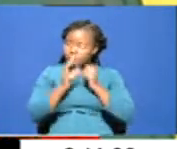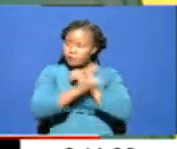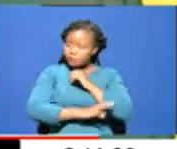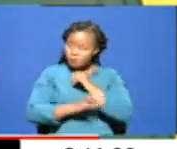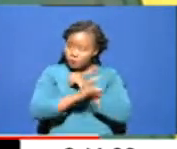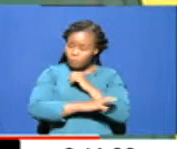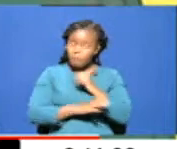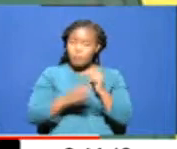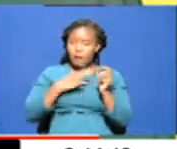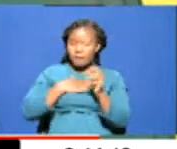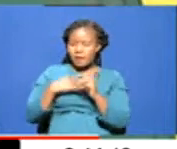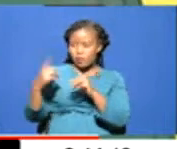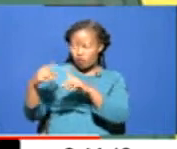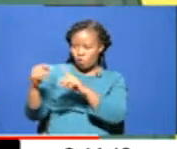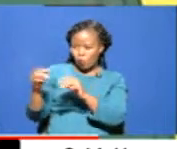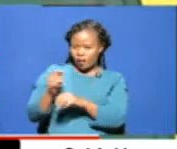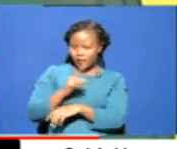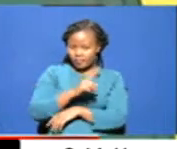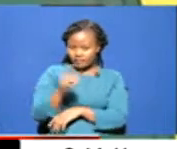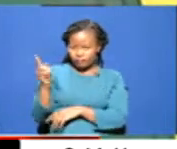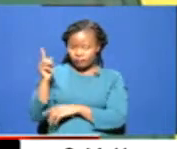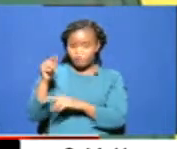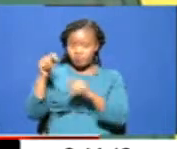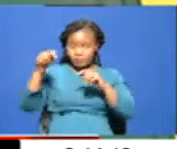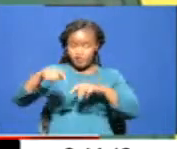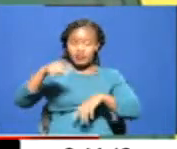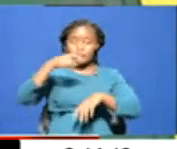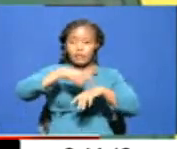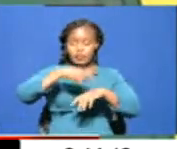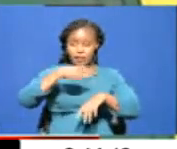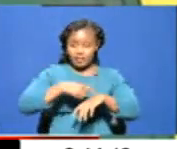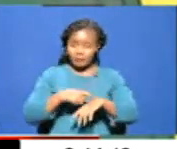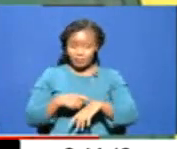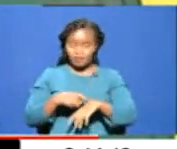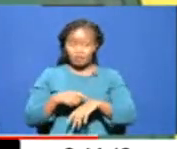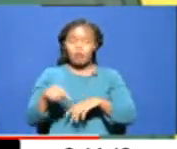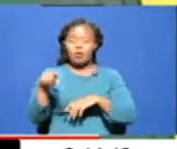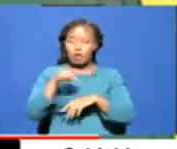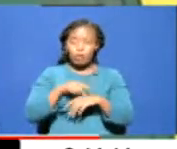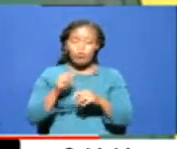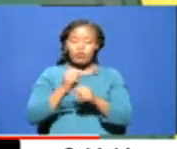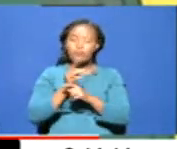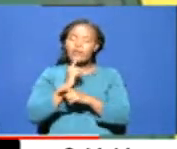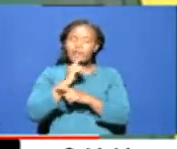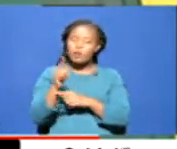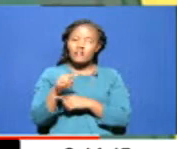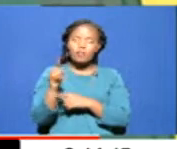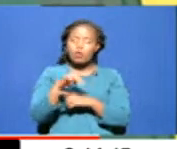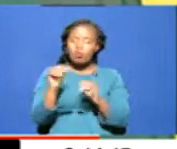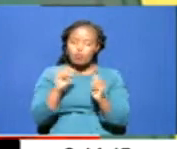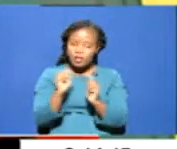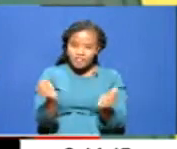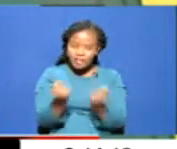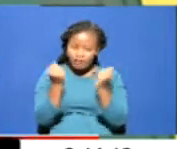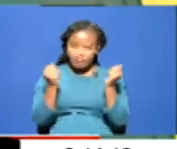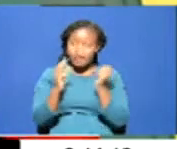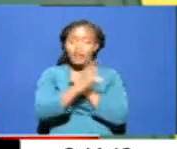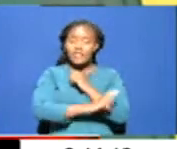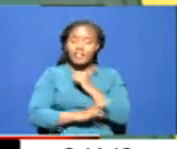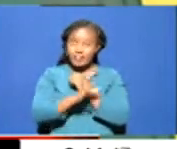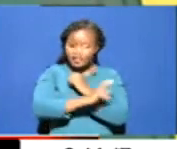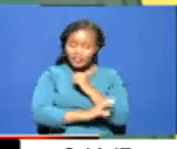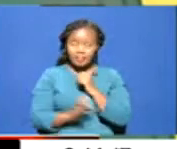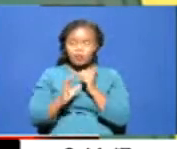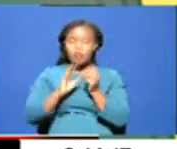nataka niwaambie, safari hii sisi tutakomboa hii nchi, iwe ni nchi